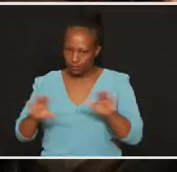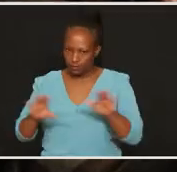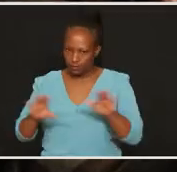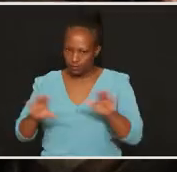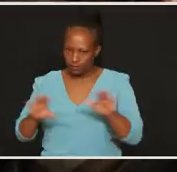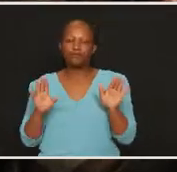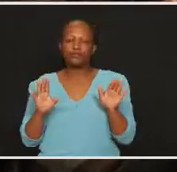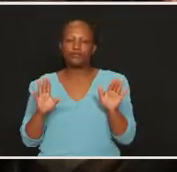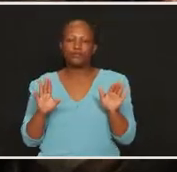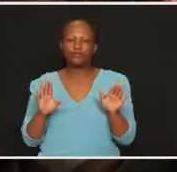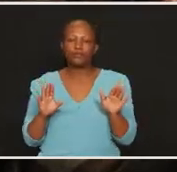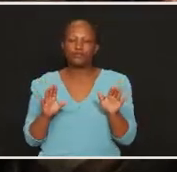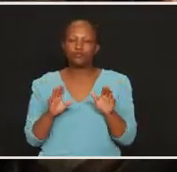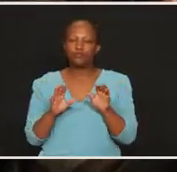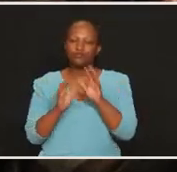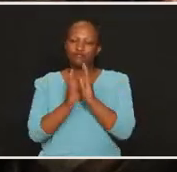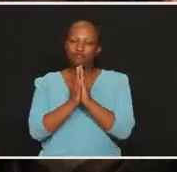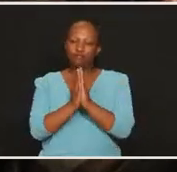skills